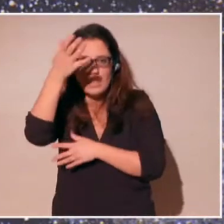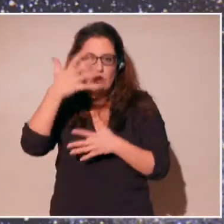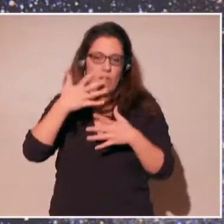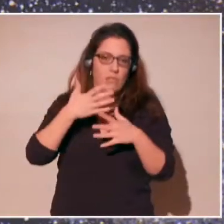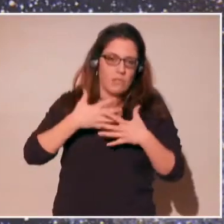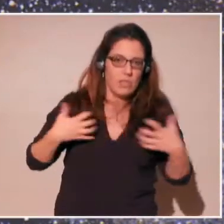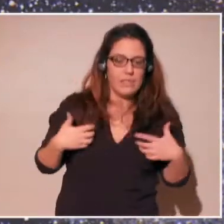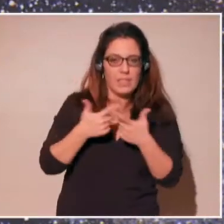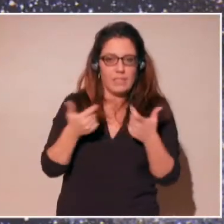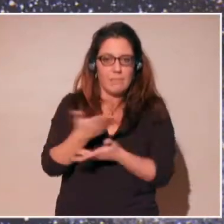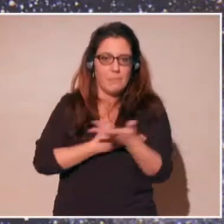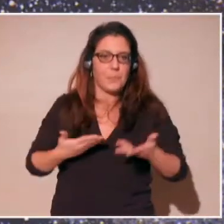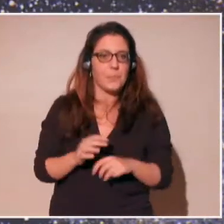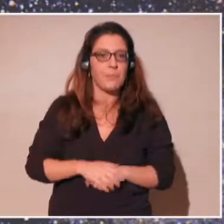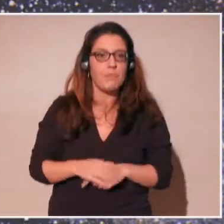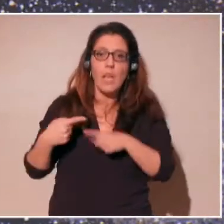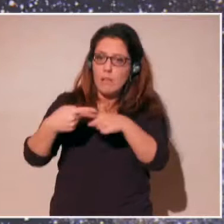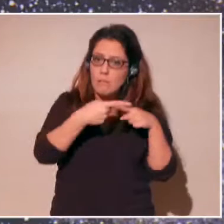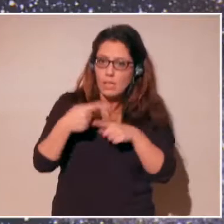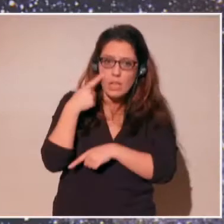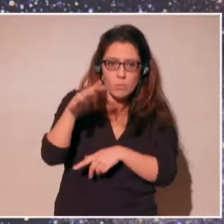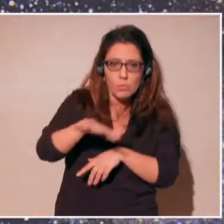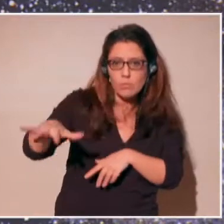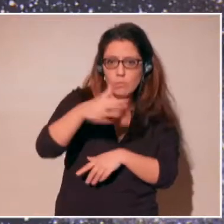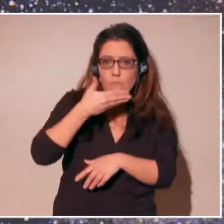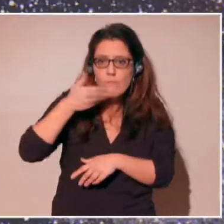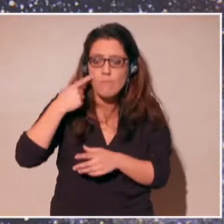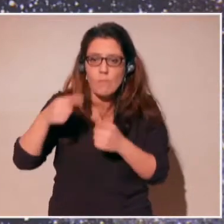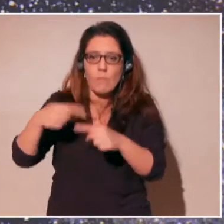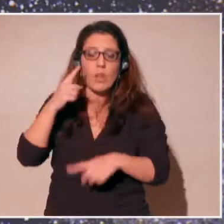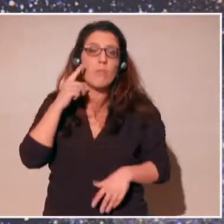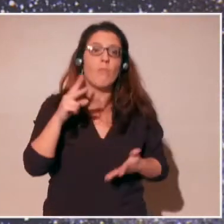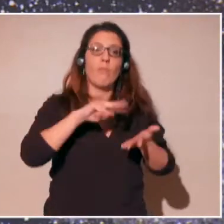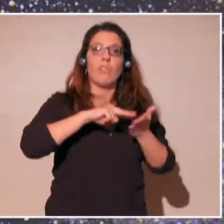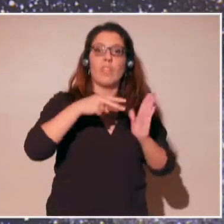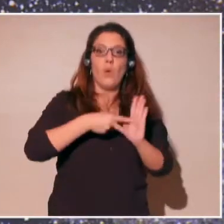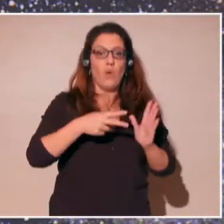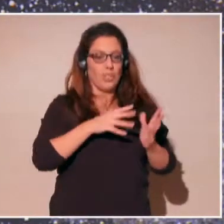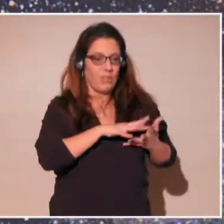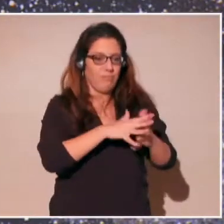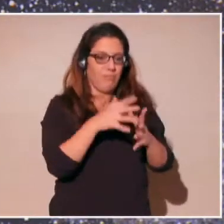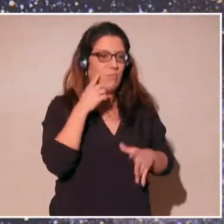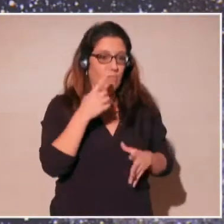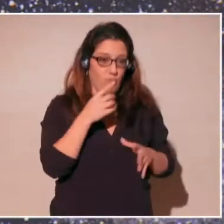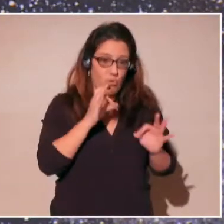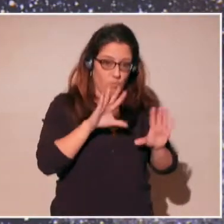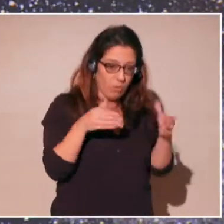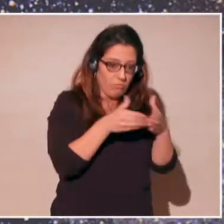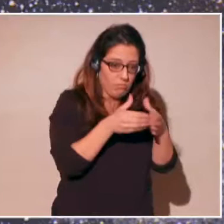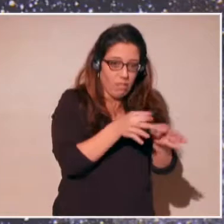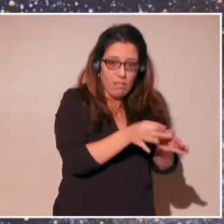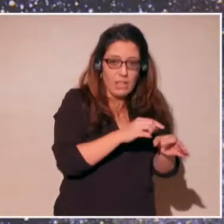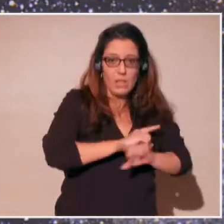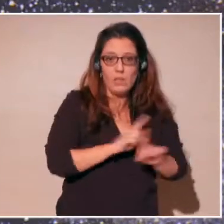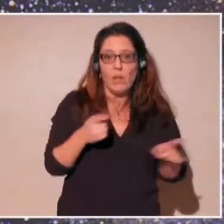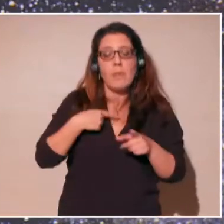of knowledge between experts and citizens, making sure that technological progress is at the service